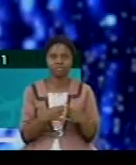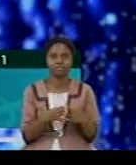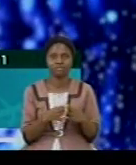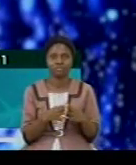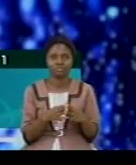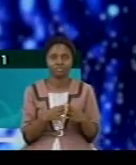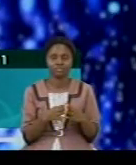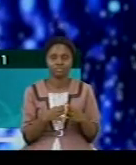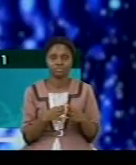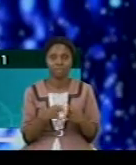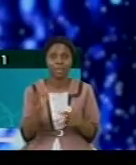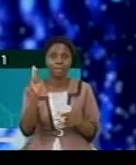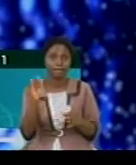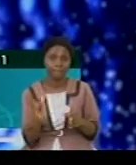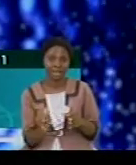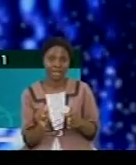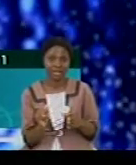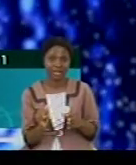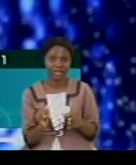By